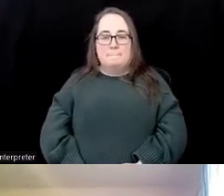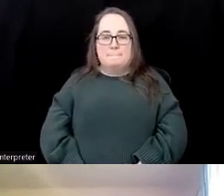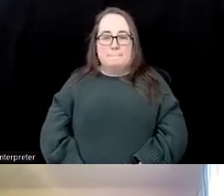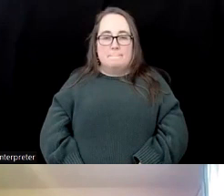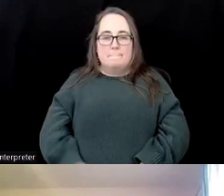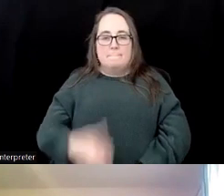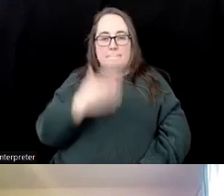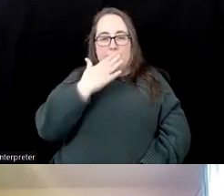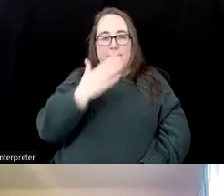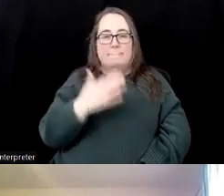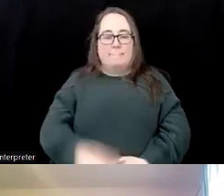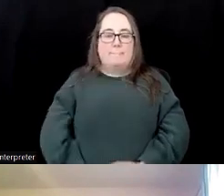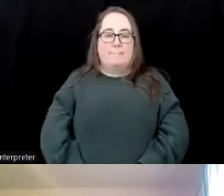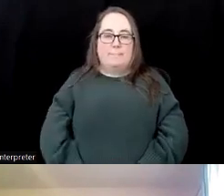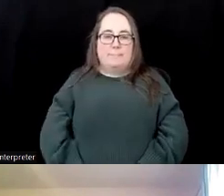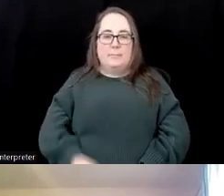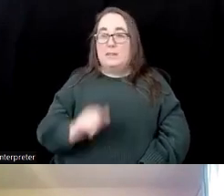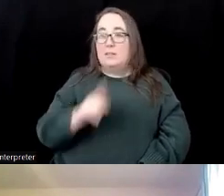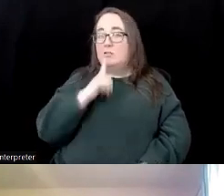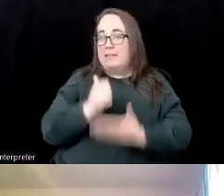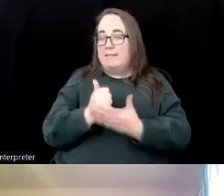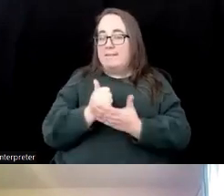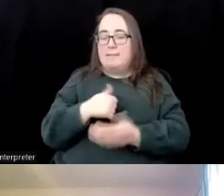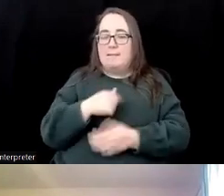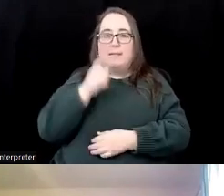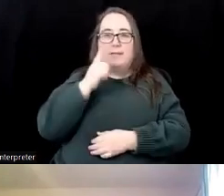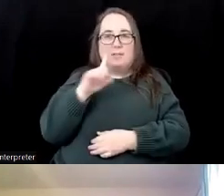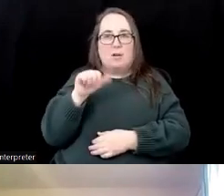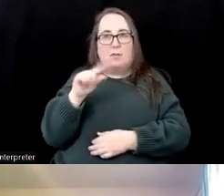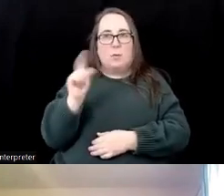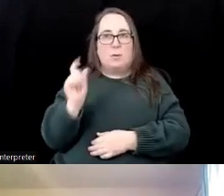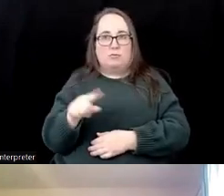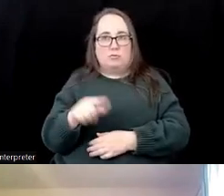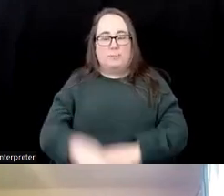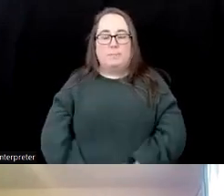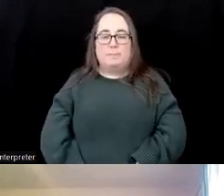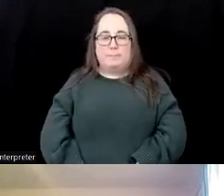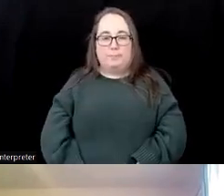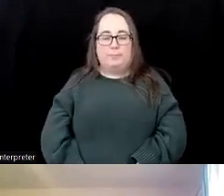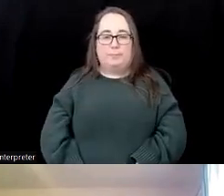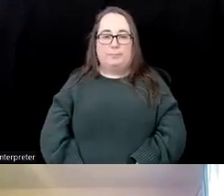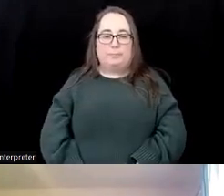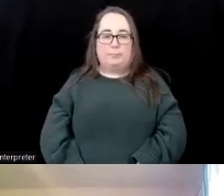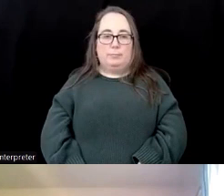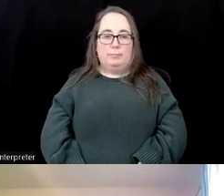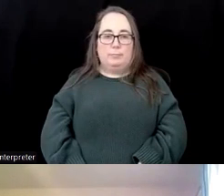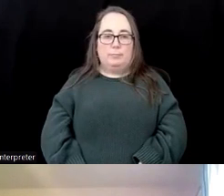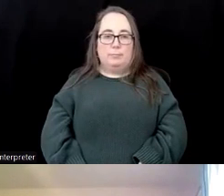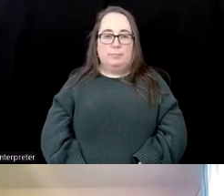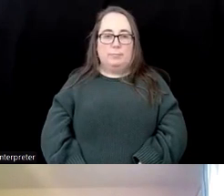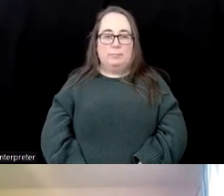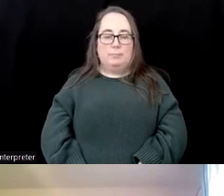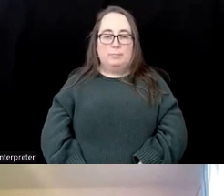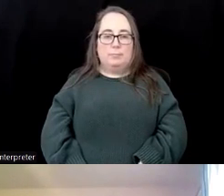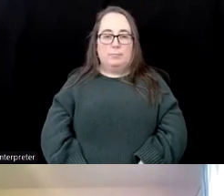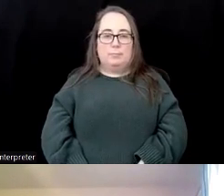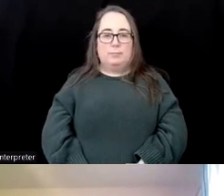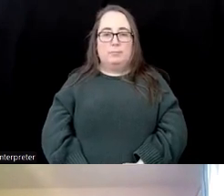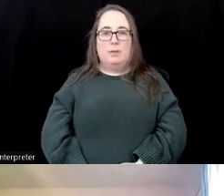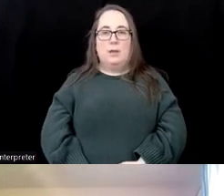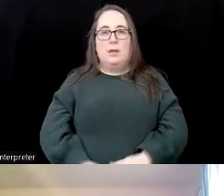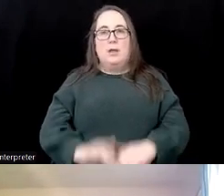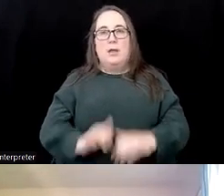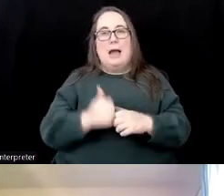Thanks. That was really helpful. I think the other question we had is how do you maintain